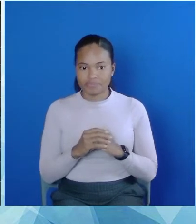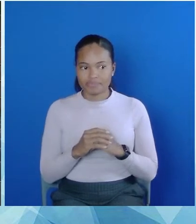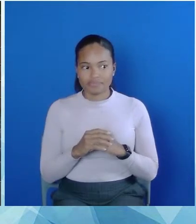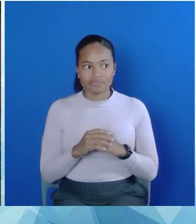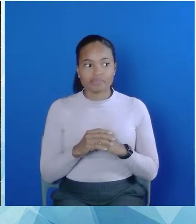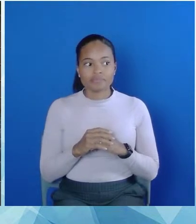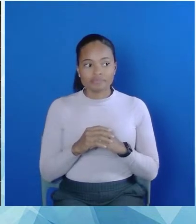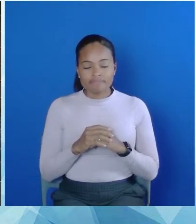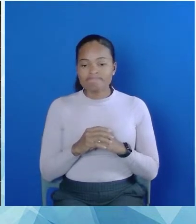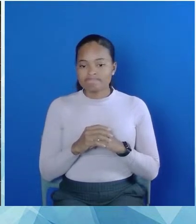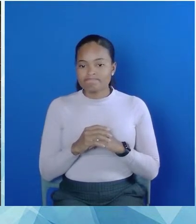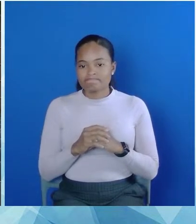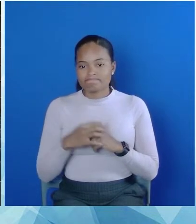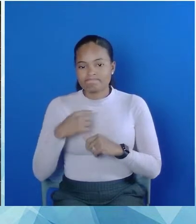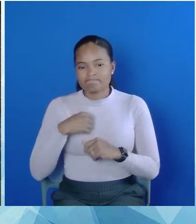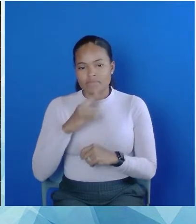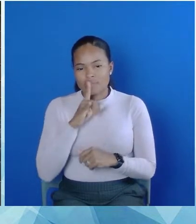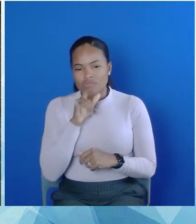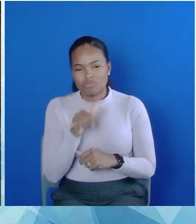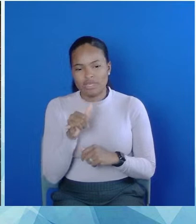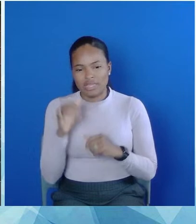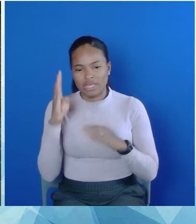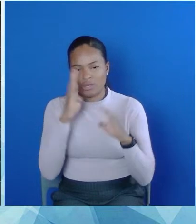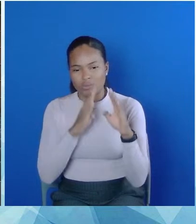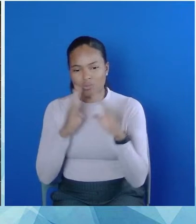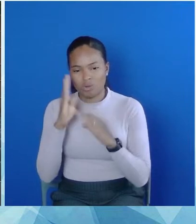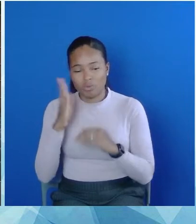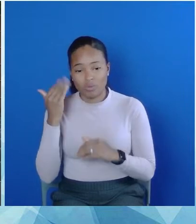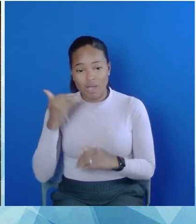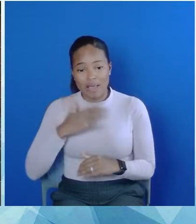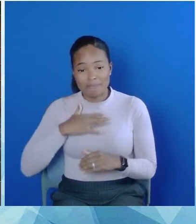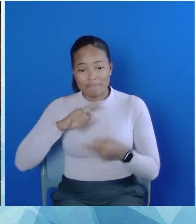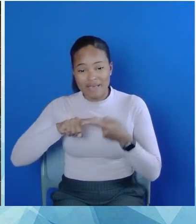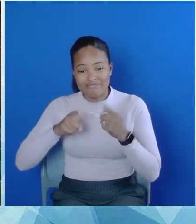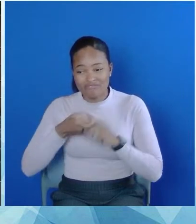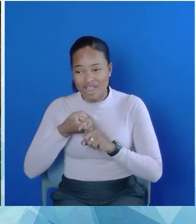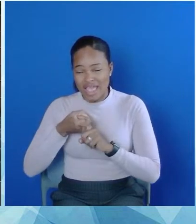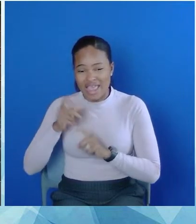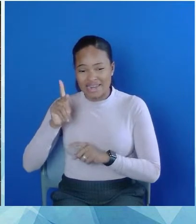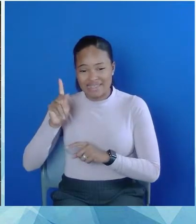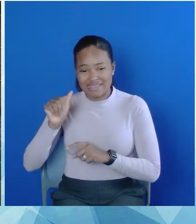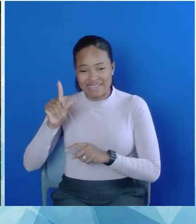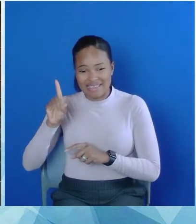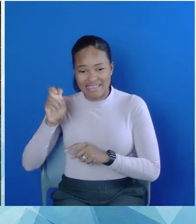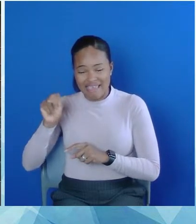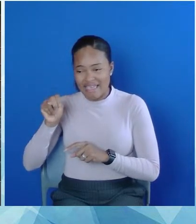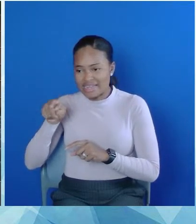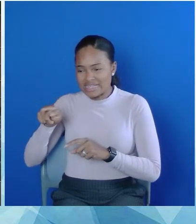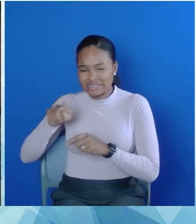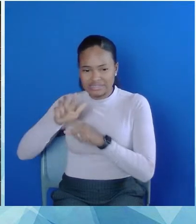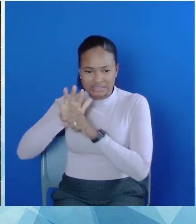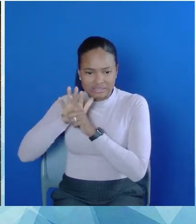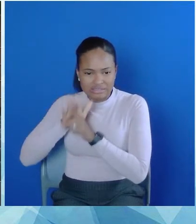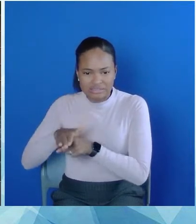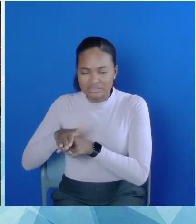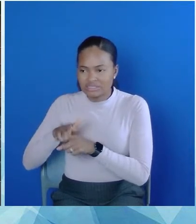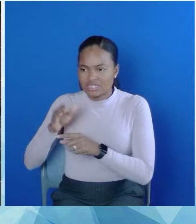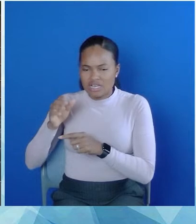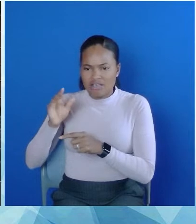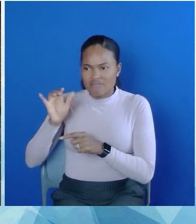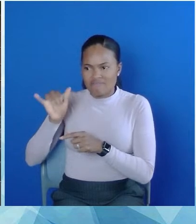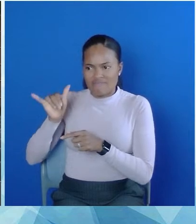really worried because my friend Caden is really depressed because of the way that Carrie treated him, yelling at him in front of this